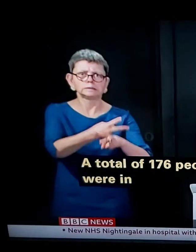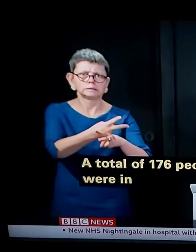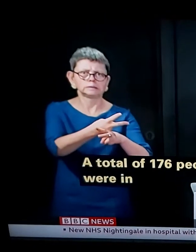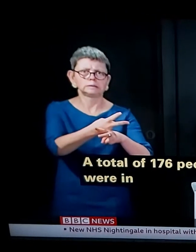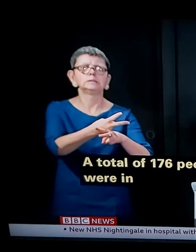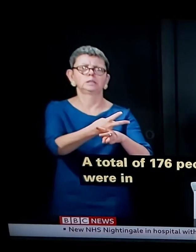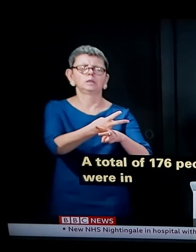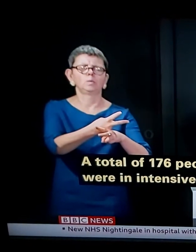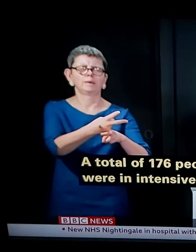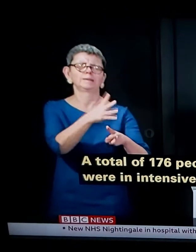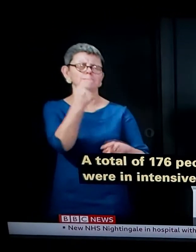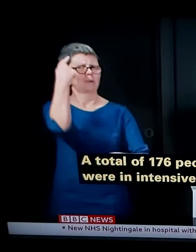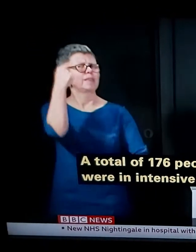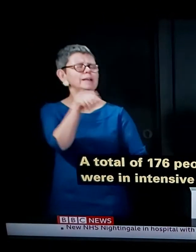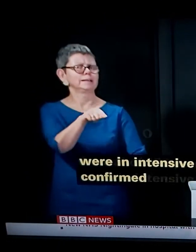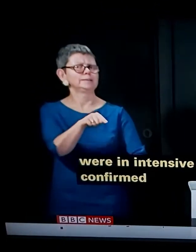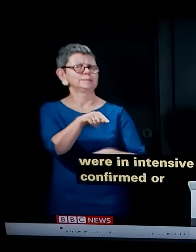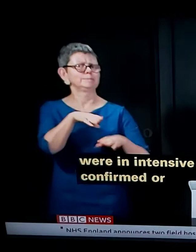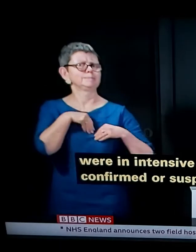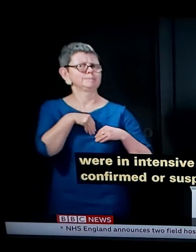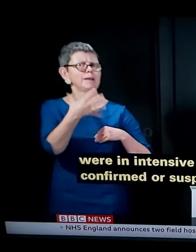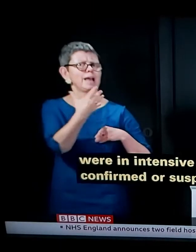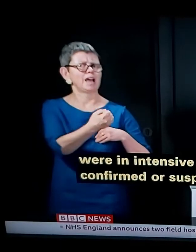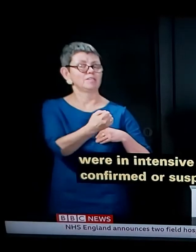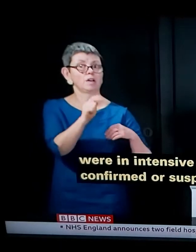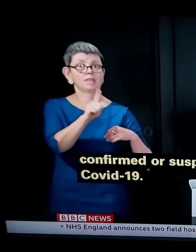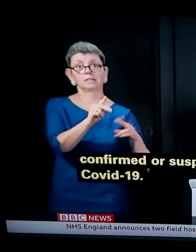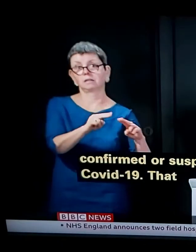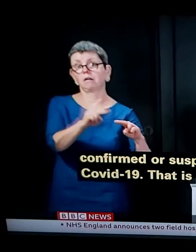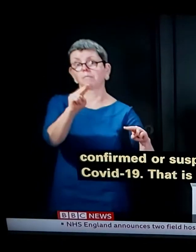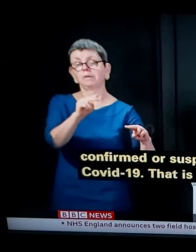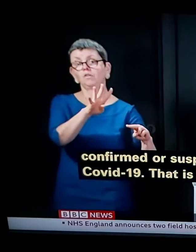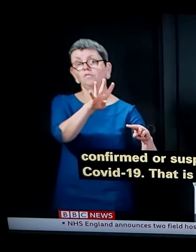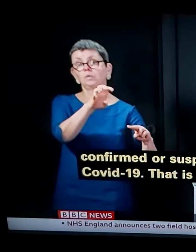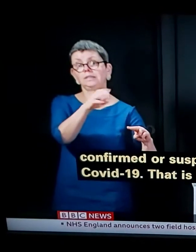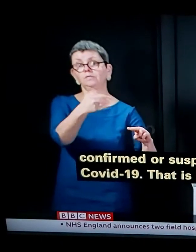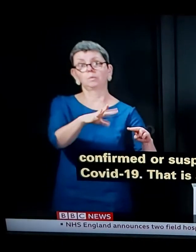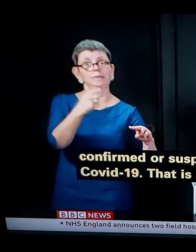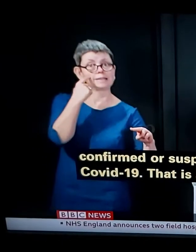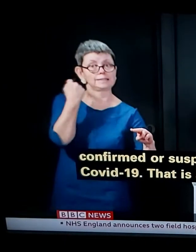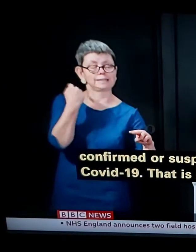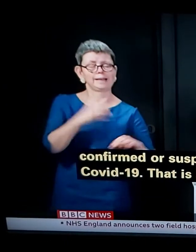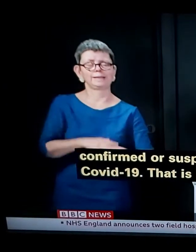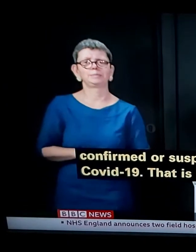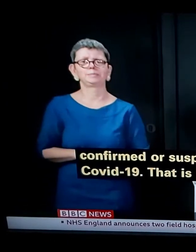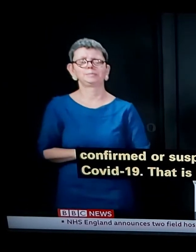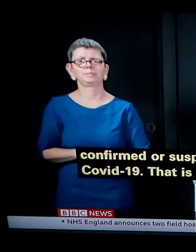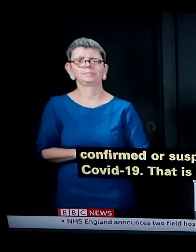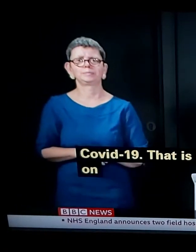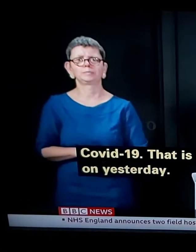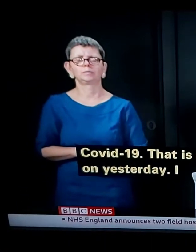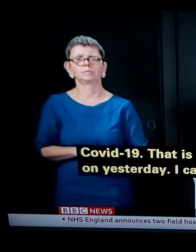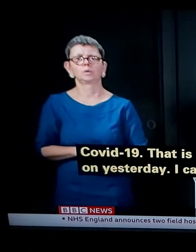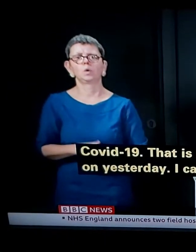of COVID-19. That is an increase of 14 on yesterday. And I can also confirm that a total of